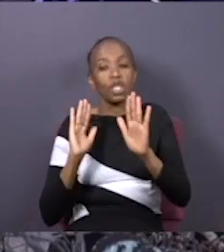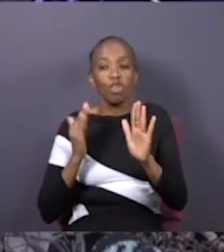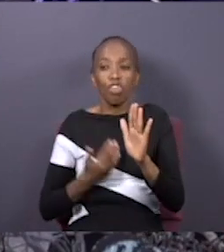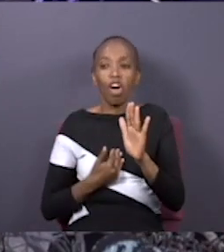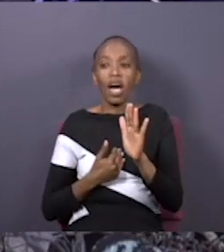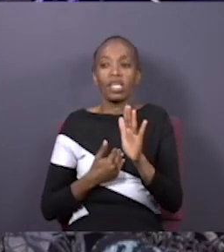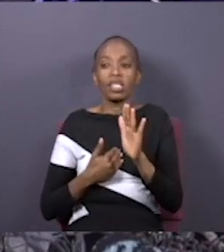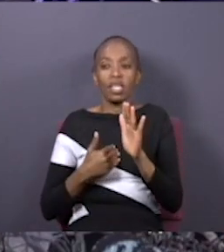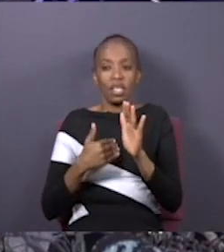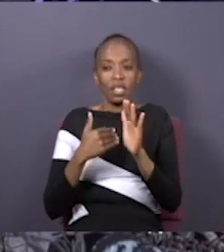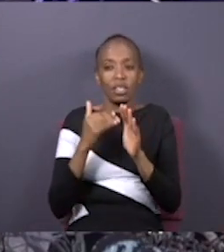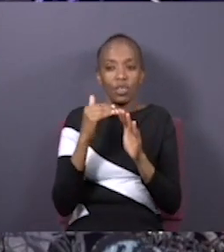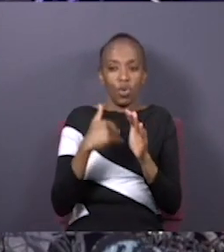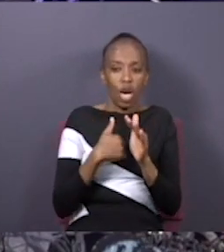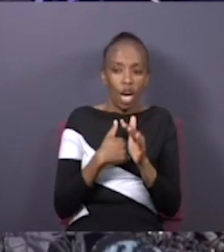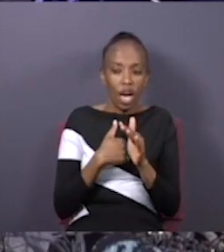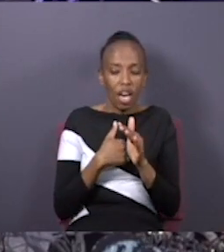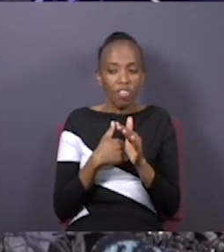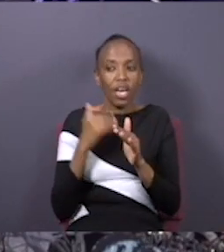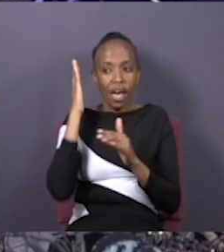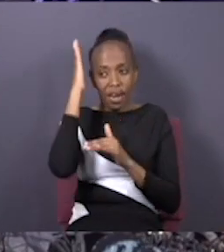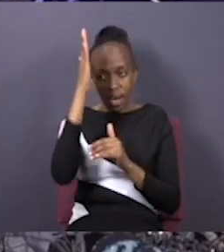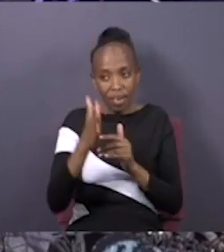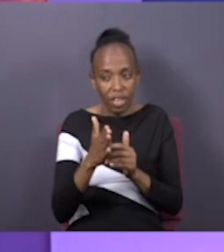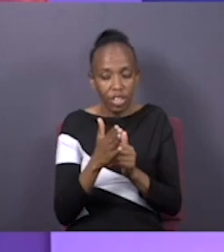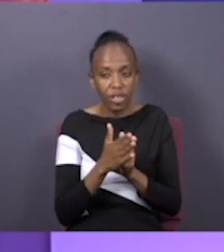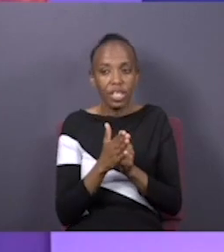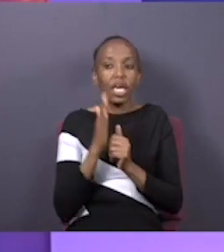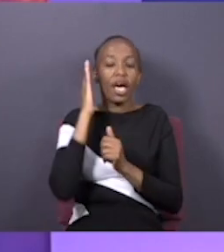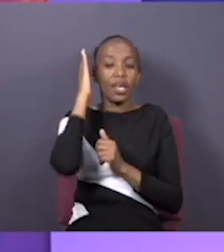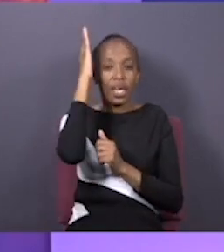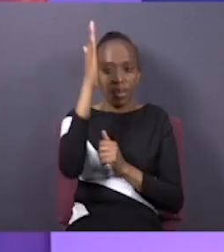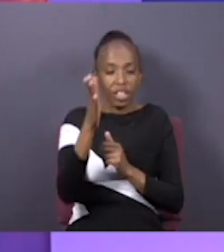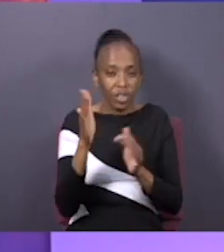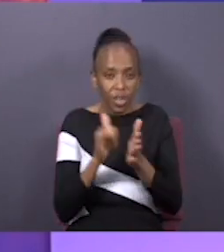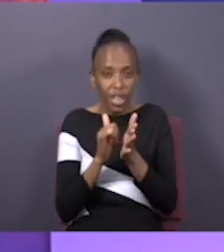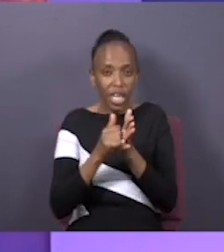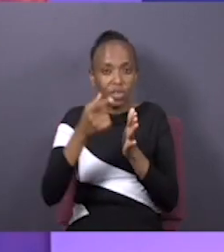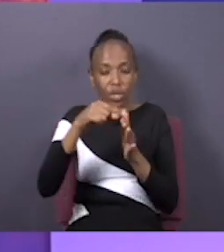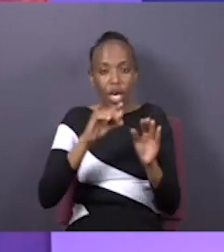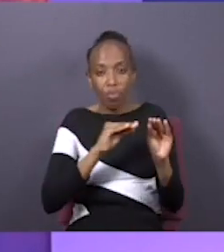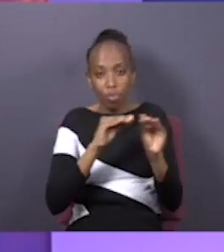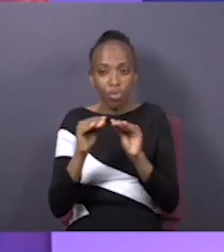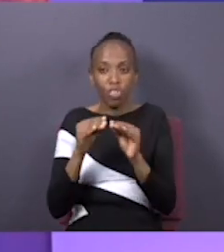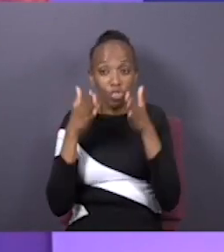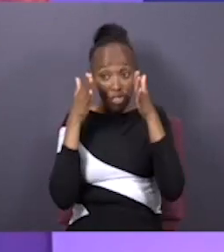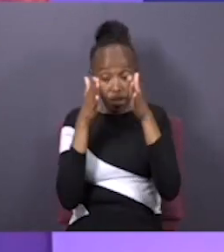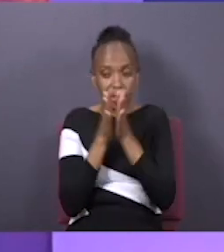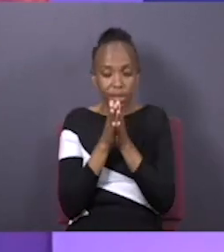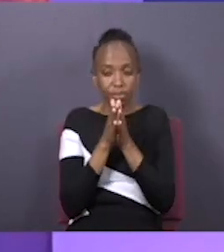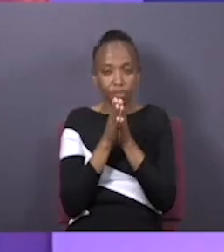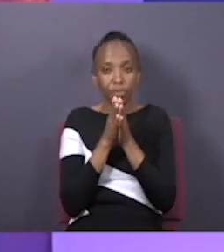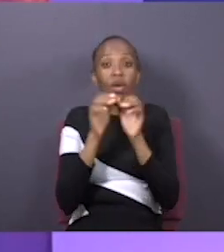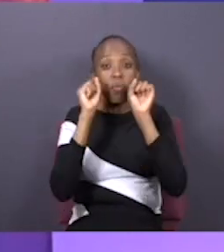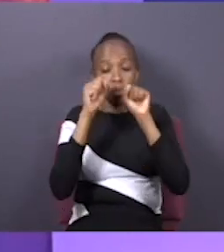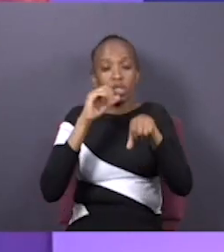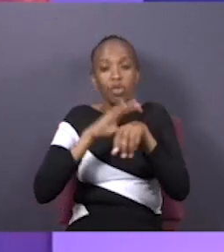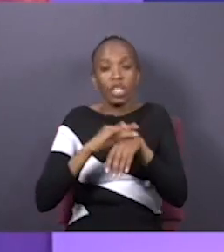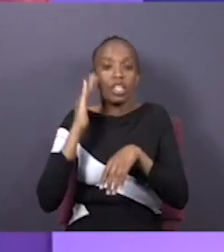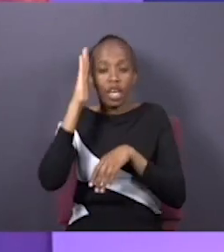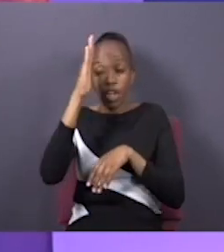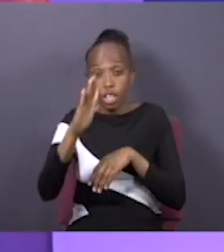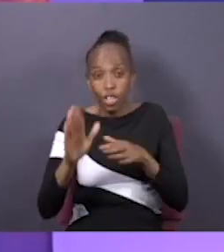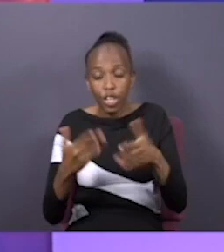for us to have a direction that we are moving towards. How do we get